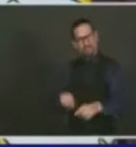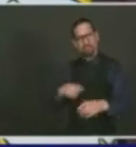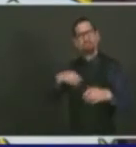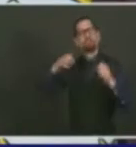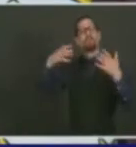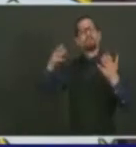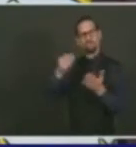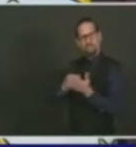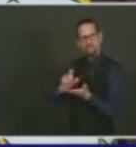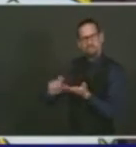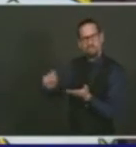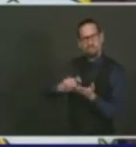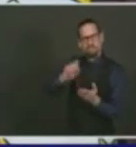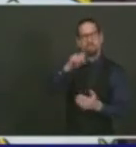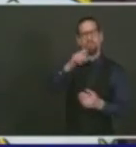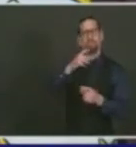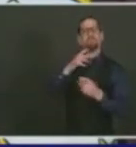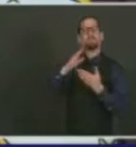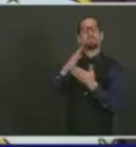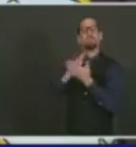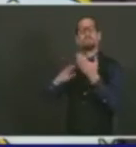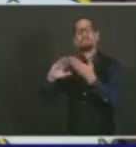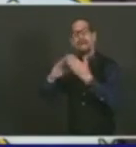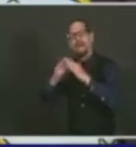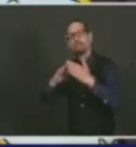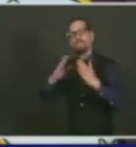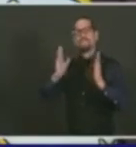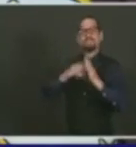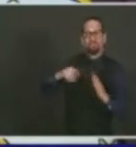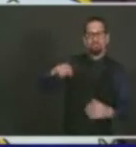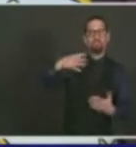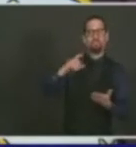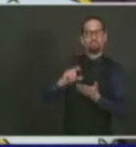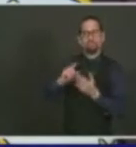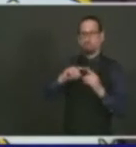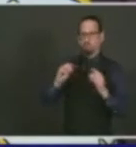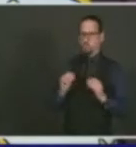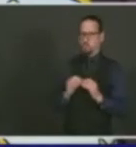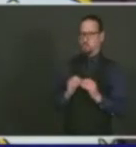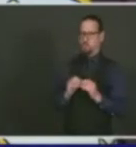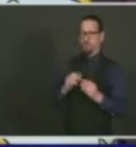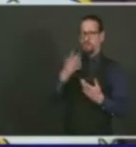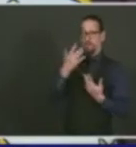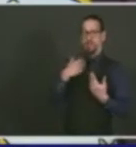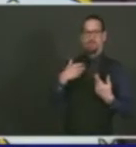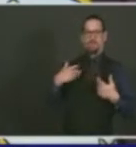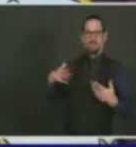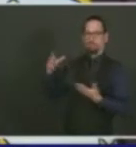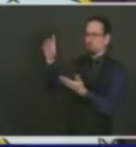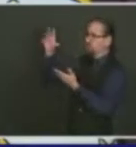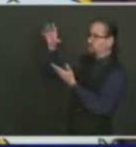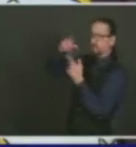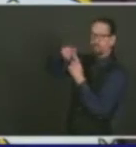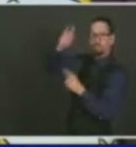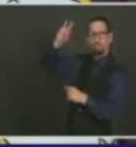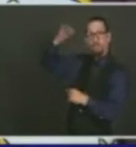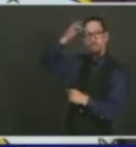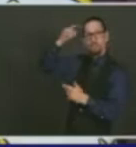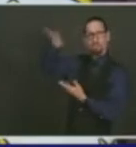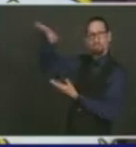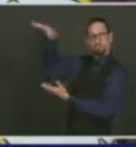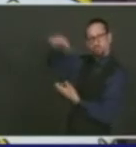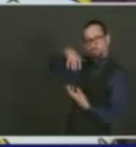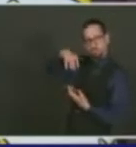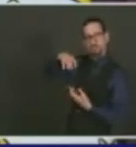cities and towns. And I'm sure more to come if we don't get a stimulus. We've had a hiring freeze for months.